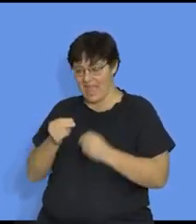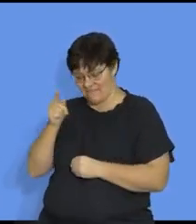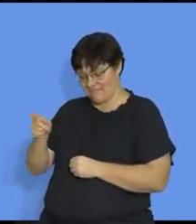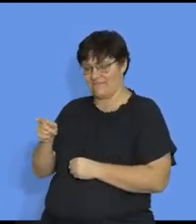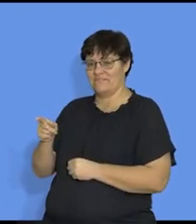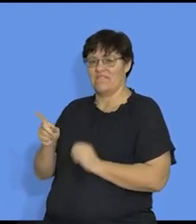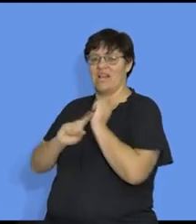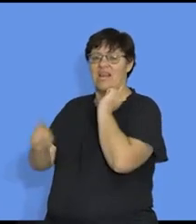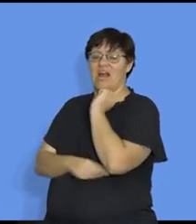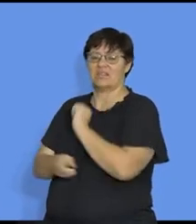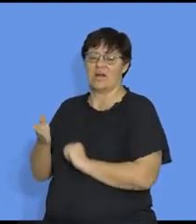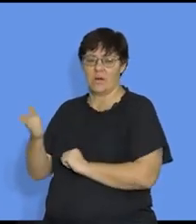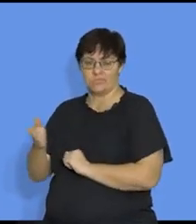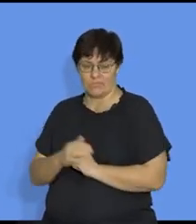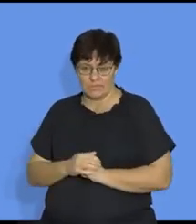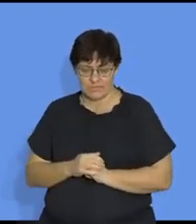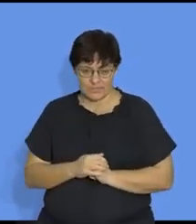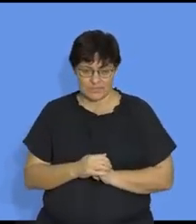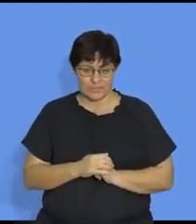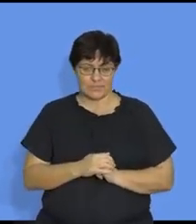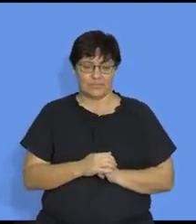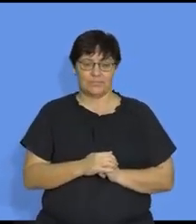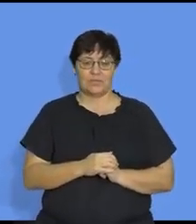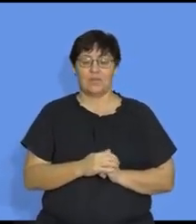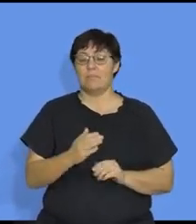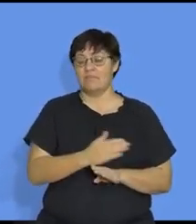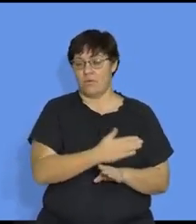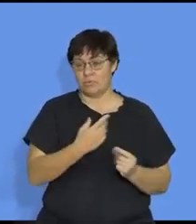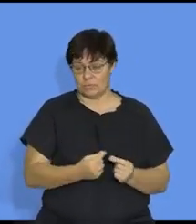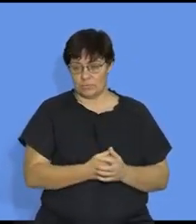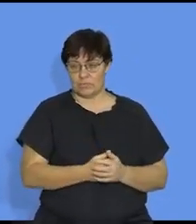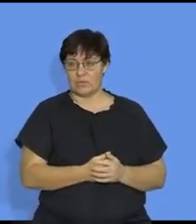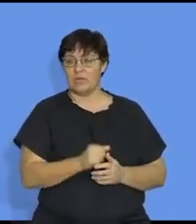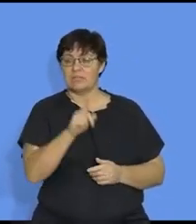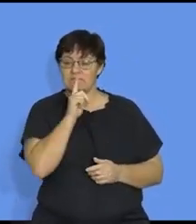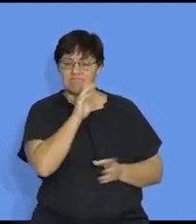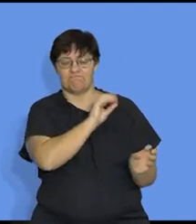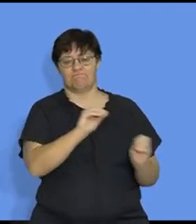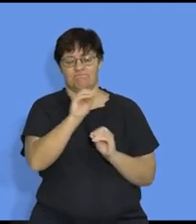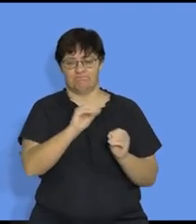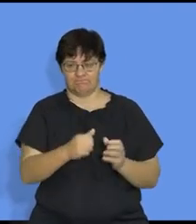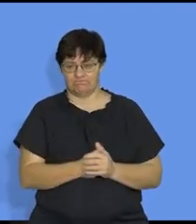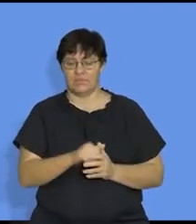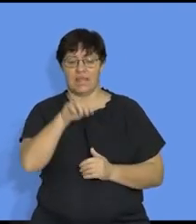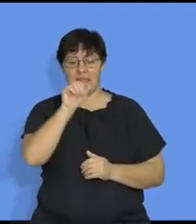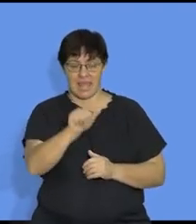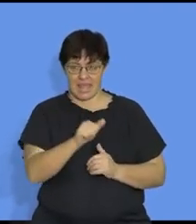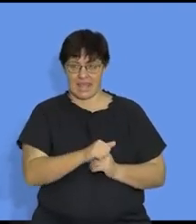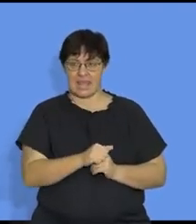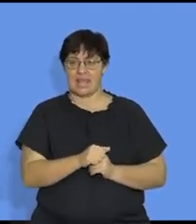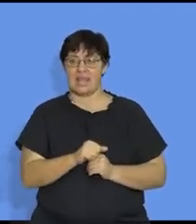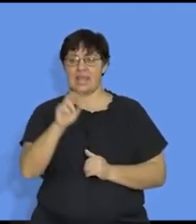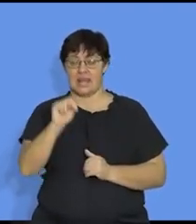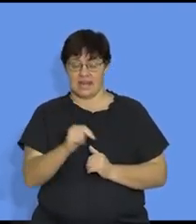have the value of the last term. But before I do that, I need to be able to substitute in a